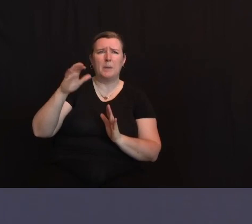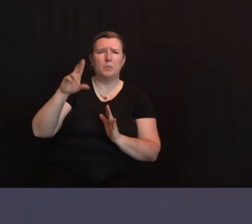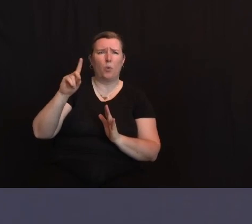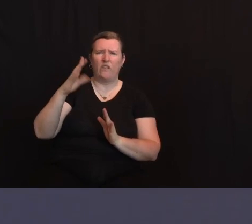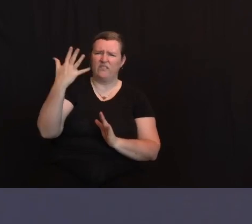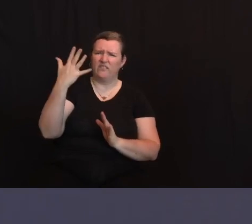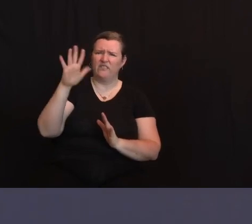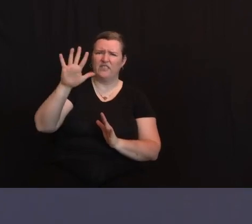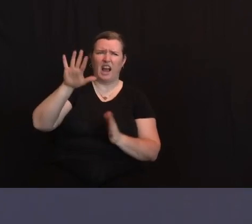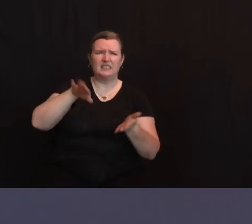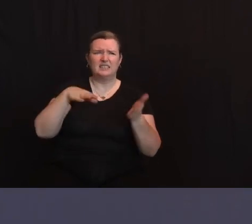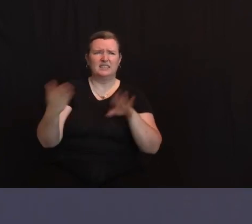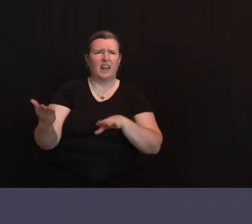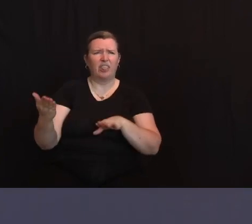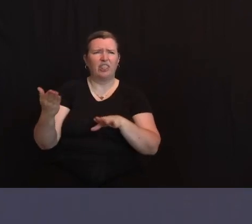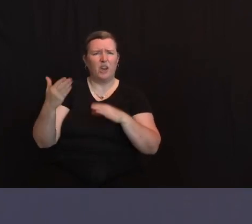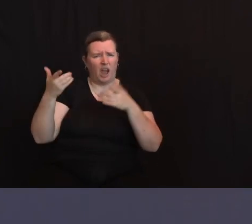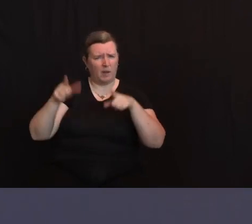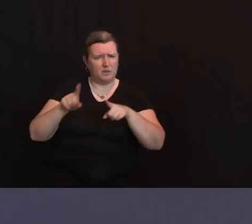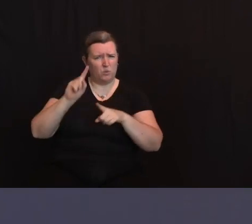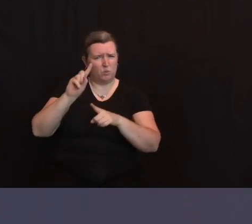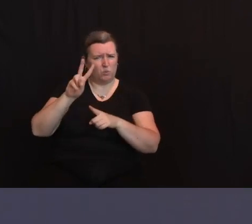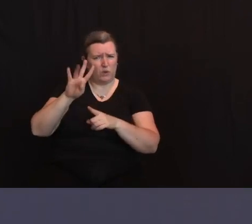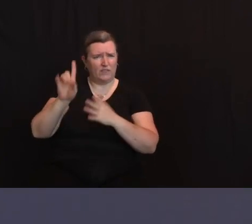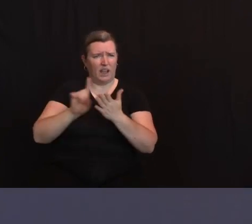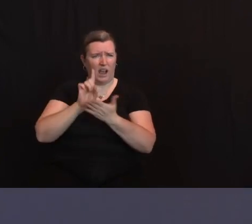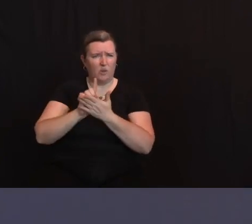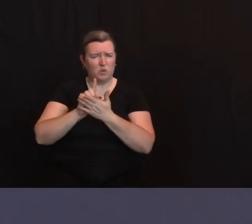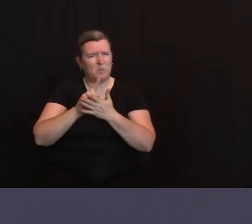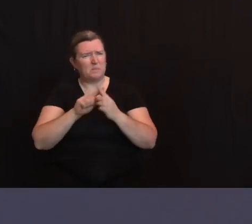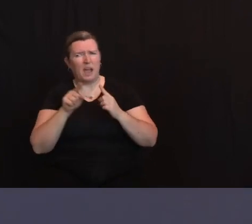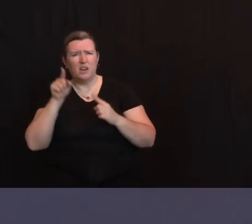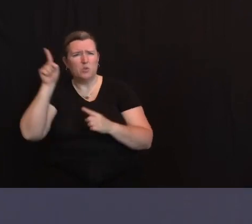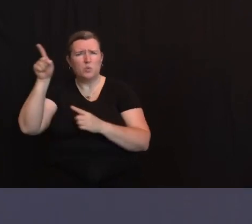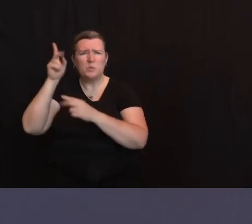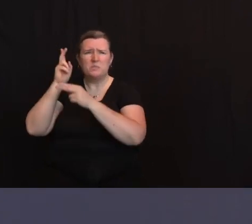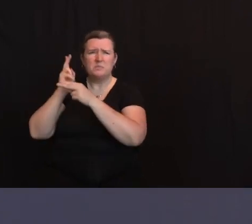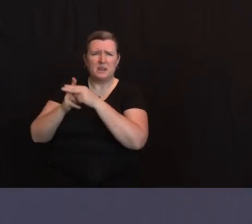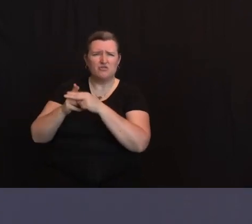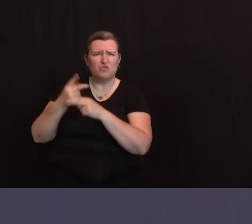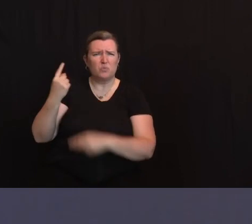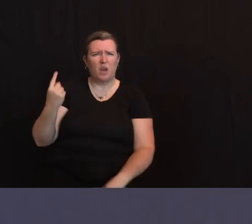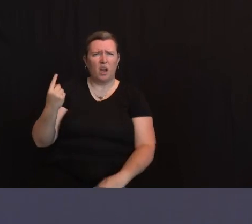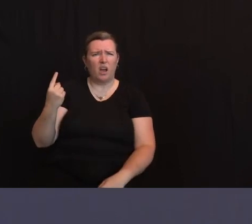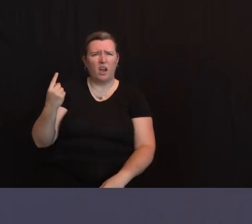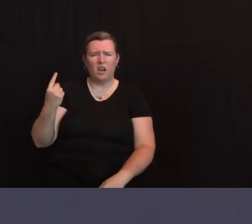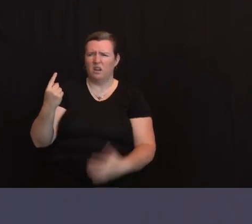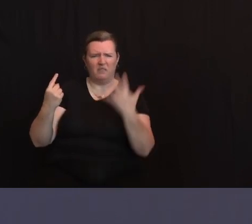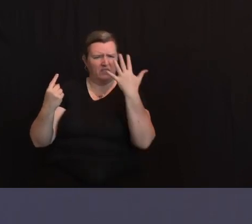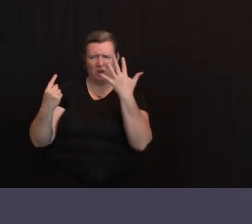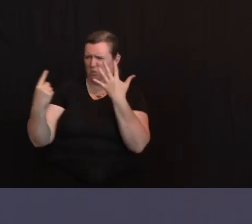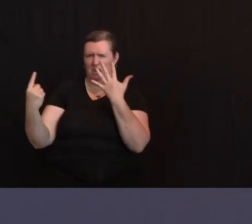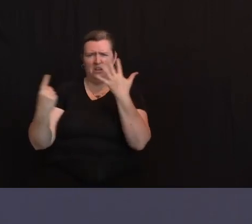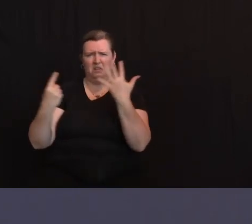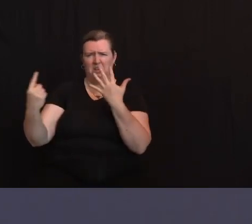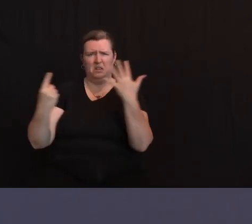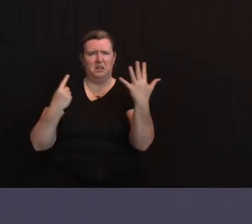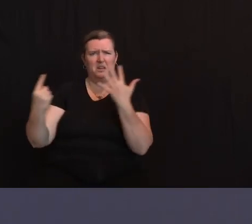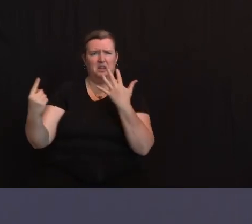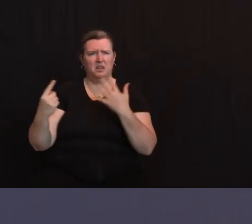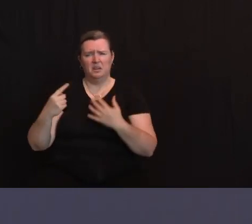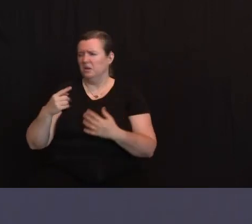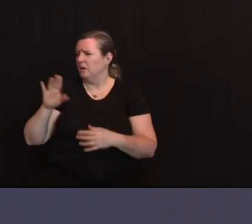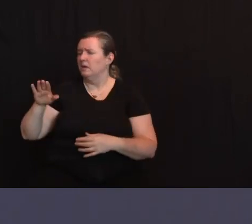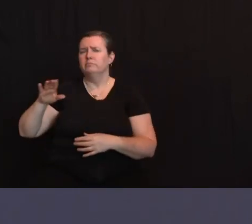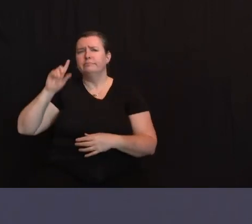said there was only one that happened before July 19th. Banana. Yeah, I think the difference, Judy, tell me if you agree with this, that's